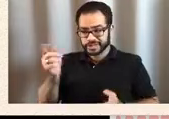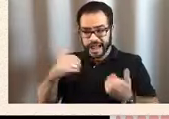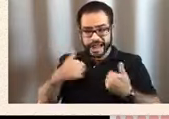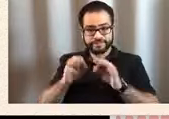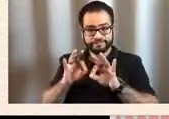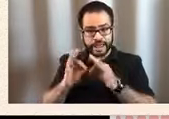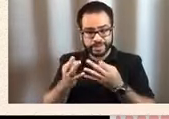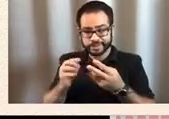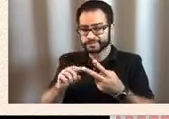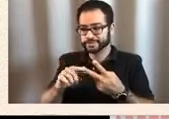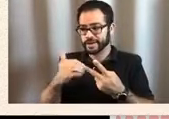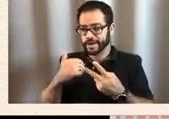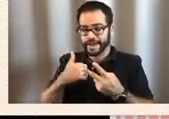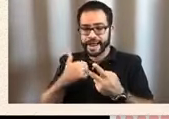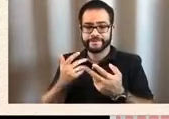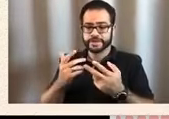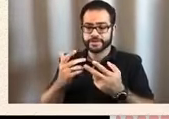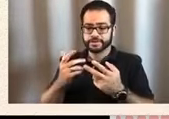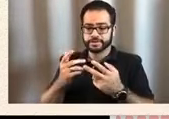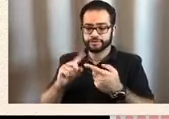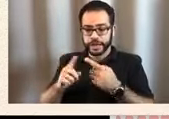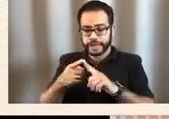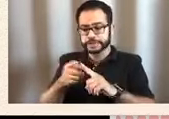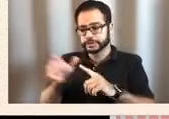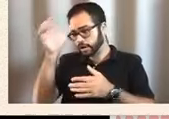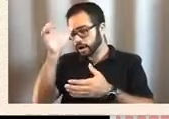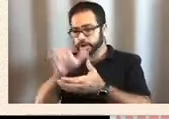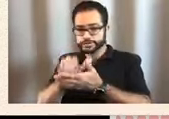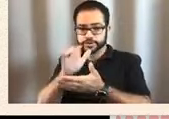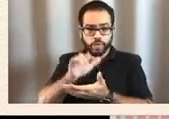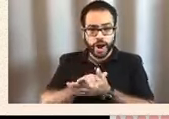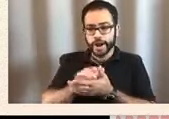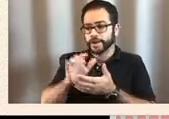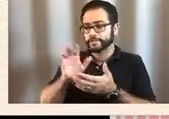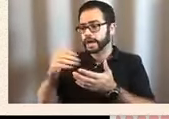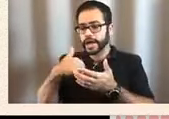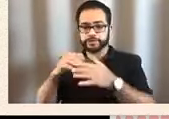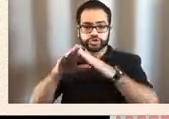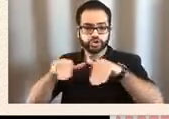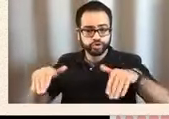ones, they're husbands, they may be wives,